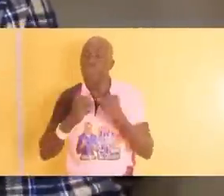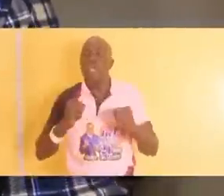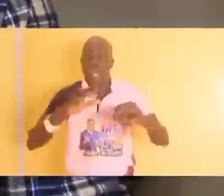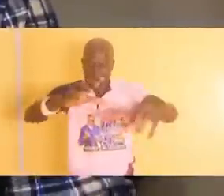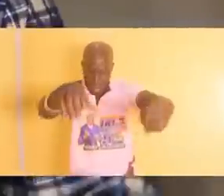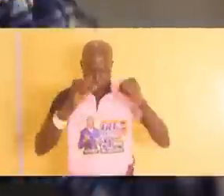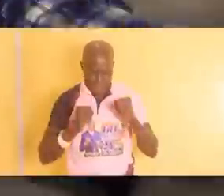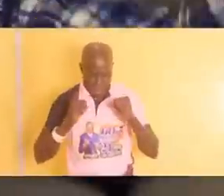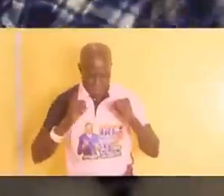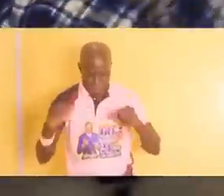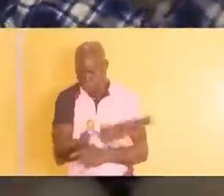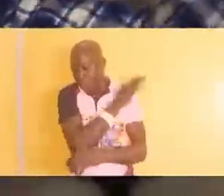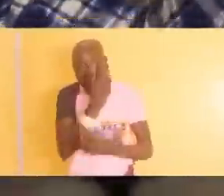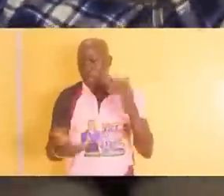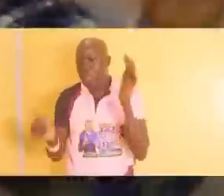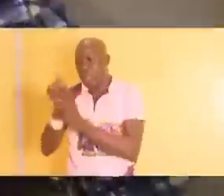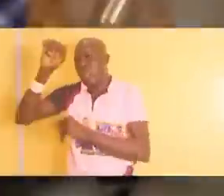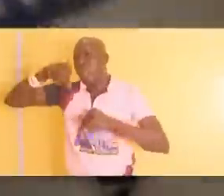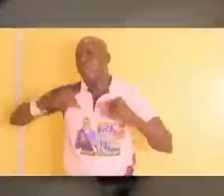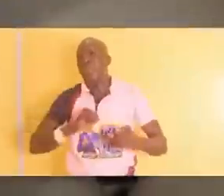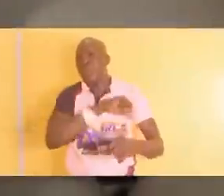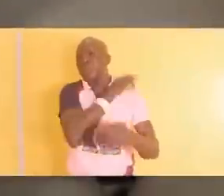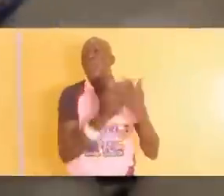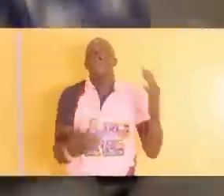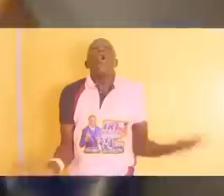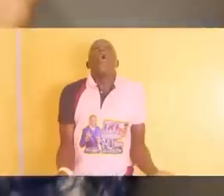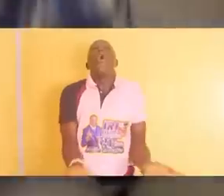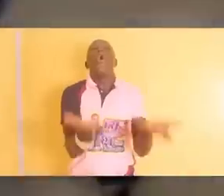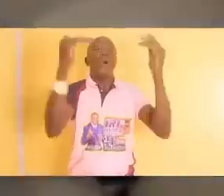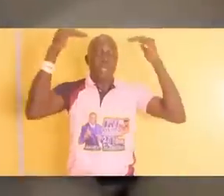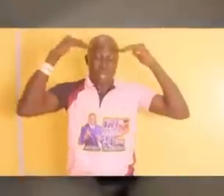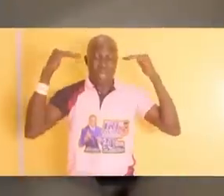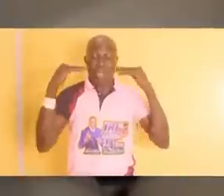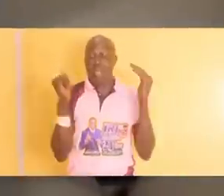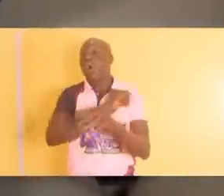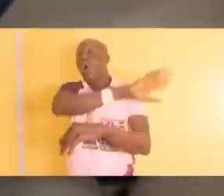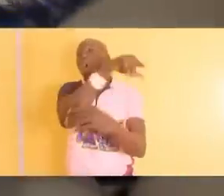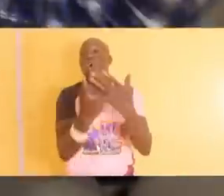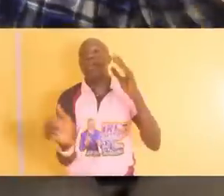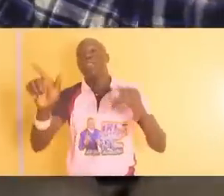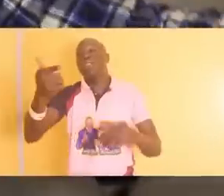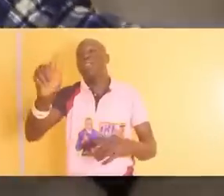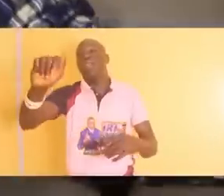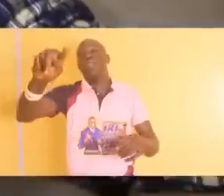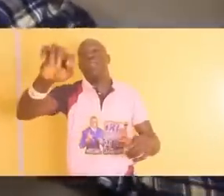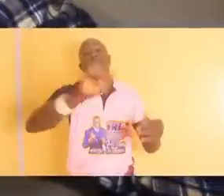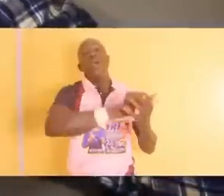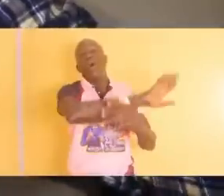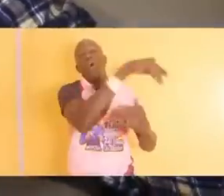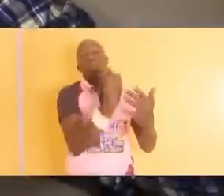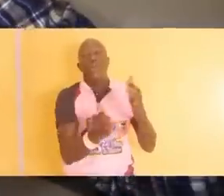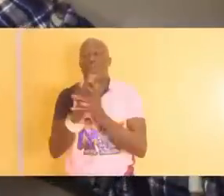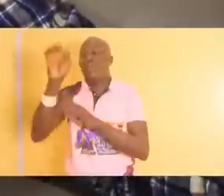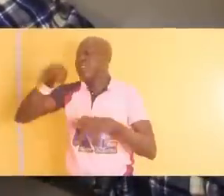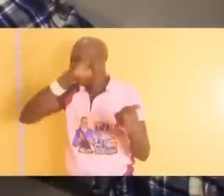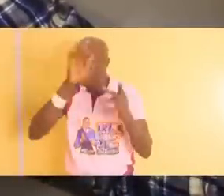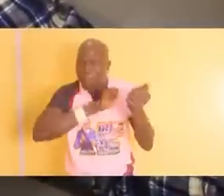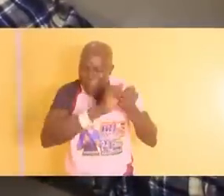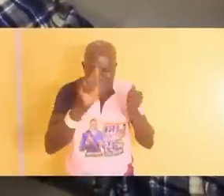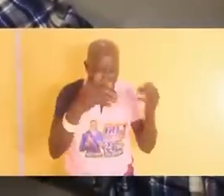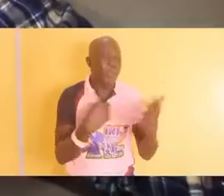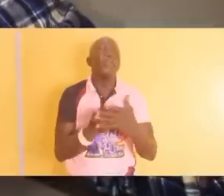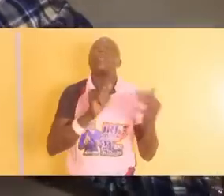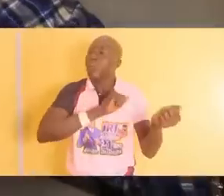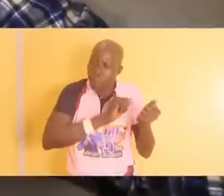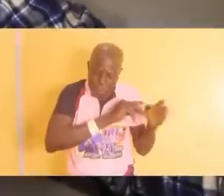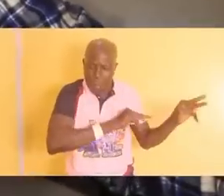strong, that is powerful. The Lord that is mighty in the world. Lift up your head, O ye gates. The people that could not pass